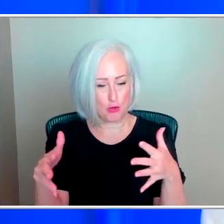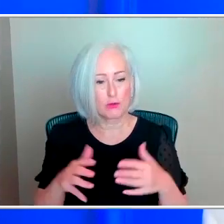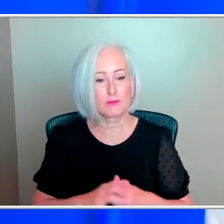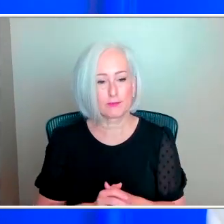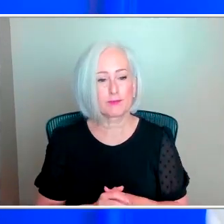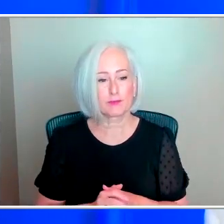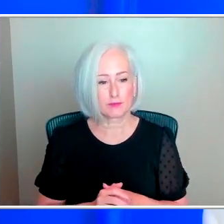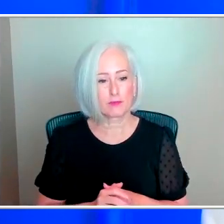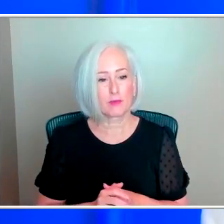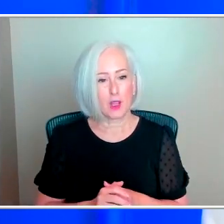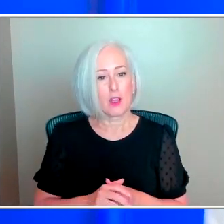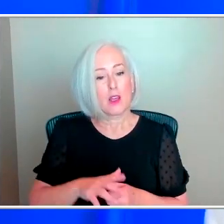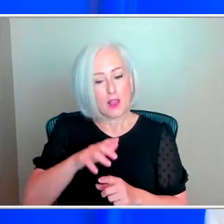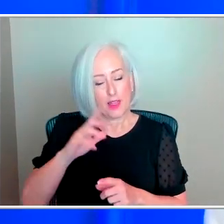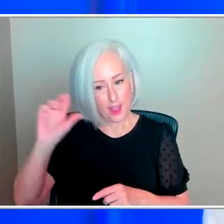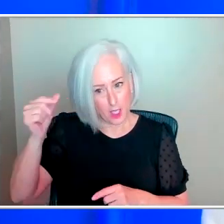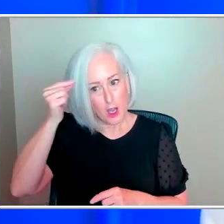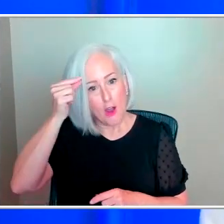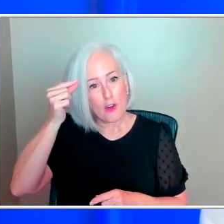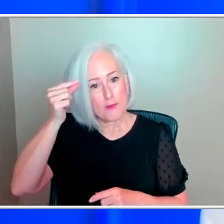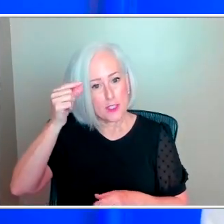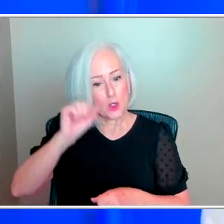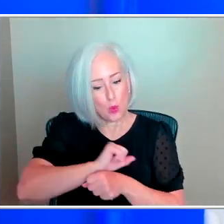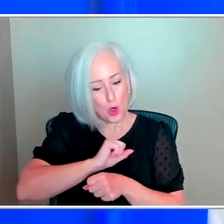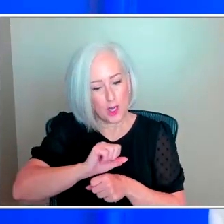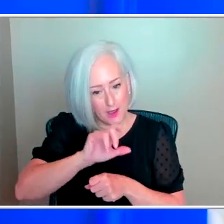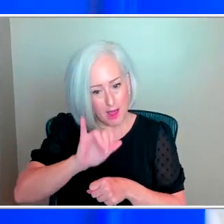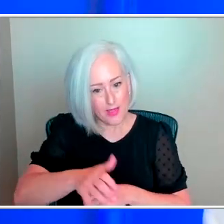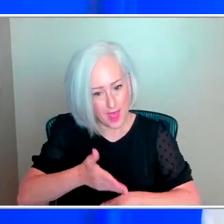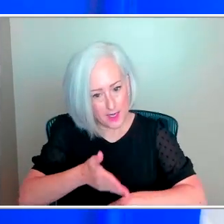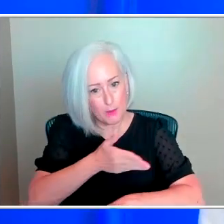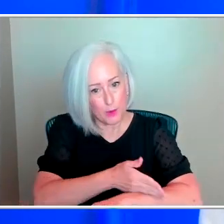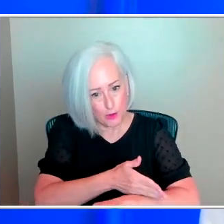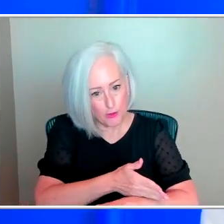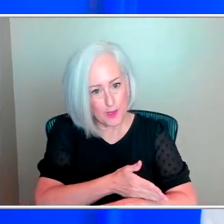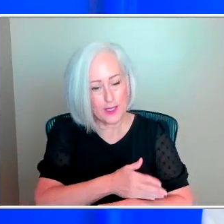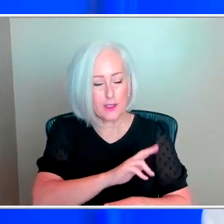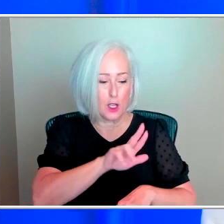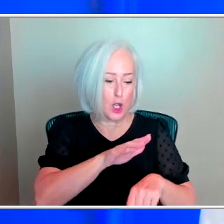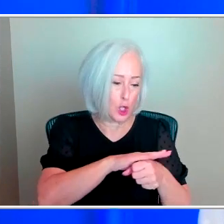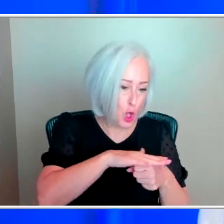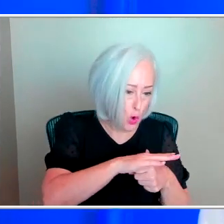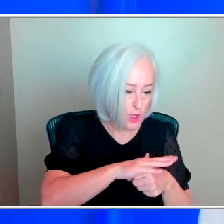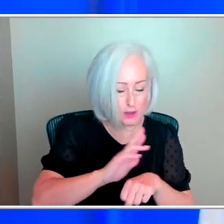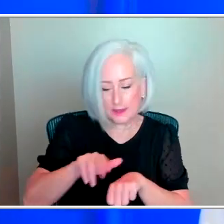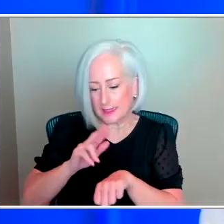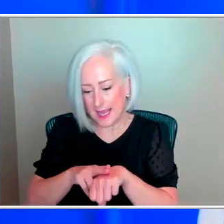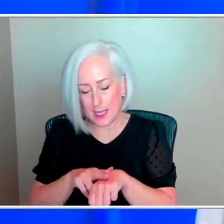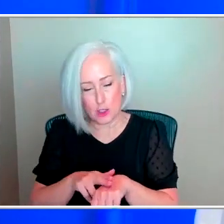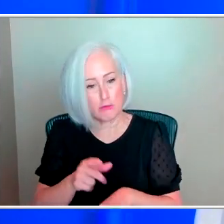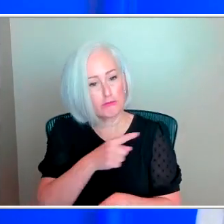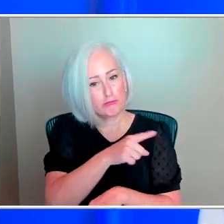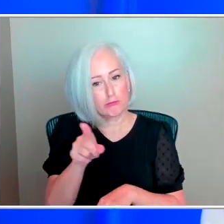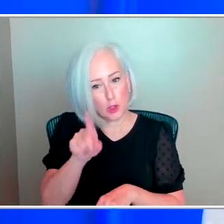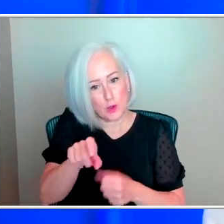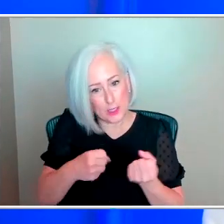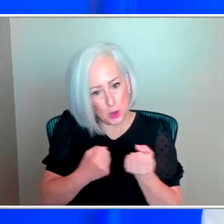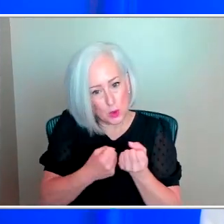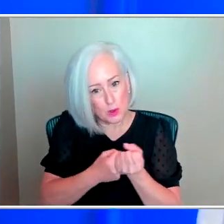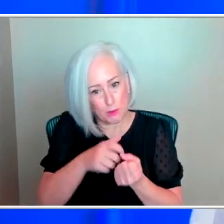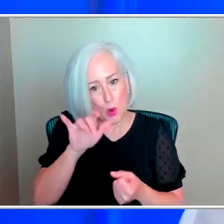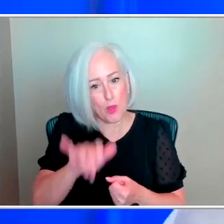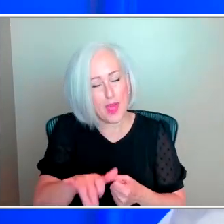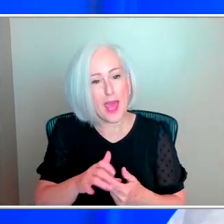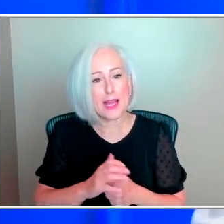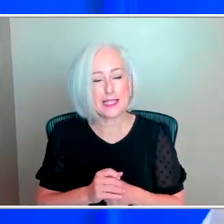the government's working on it, both local and national, and we need to support that. I mean, we need to get